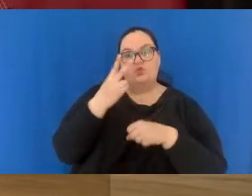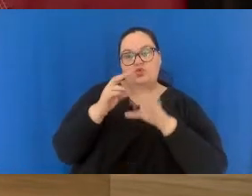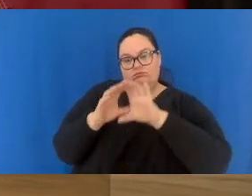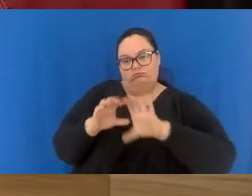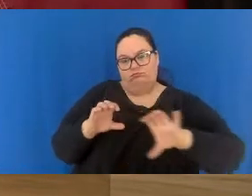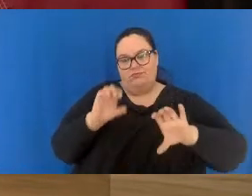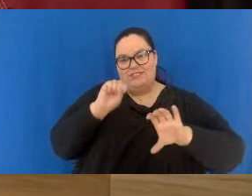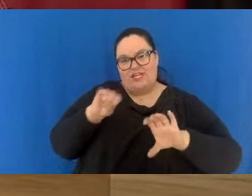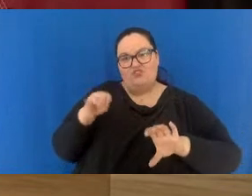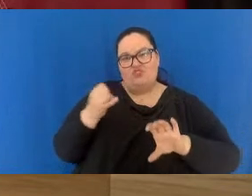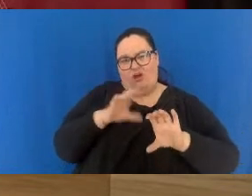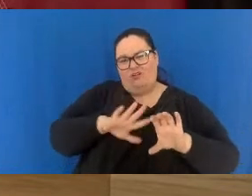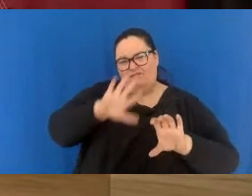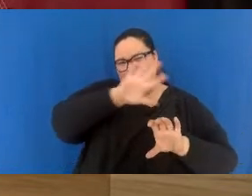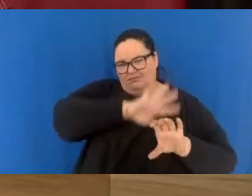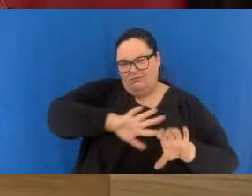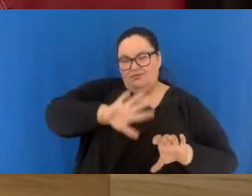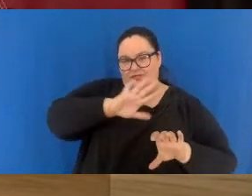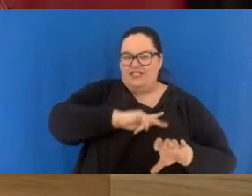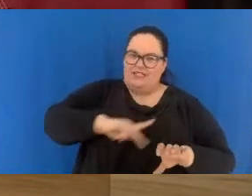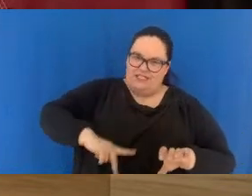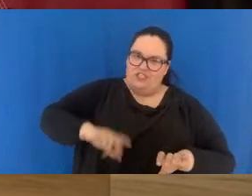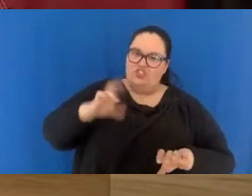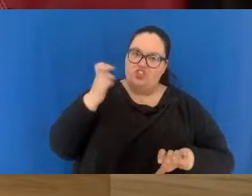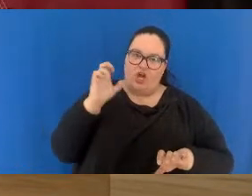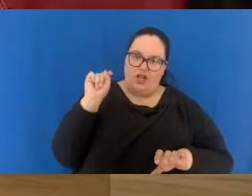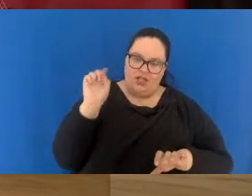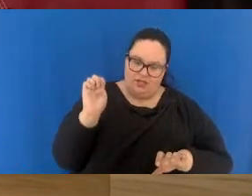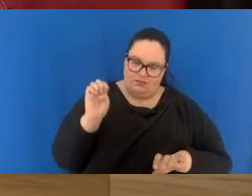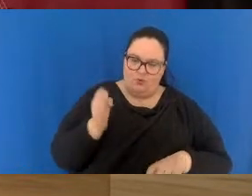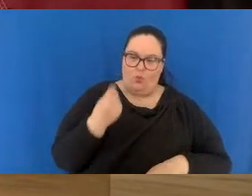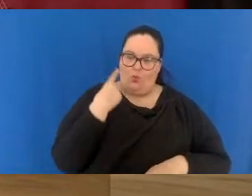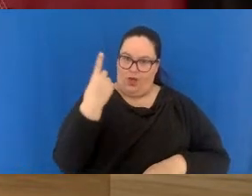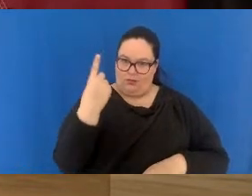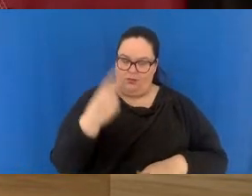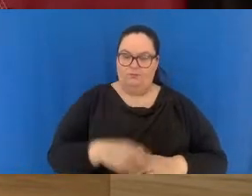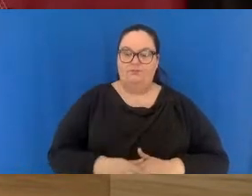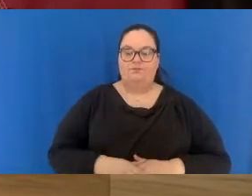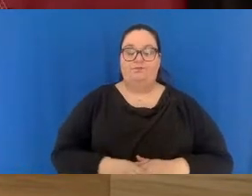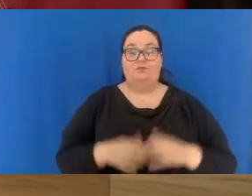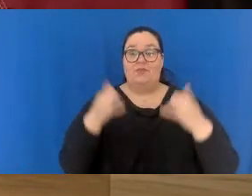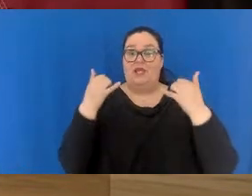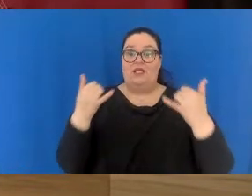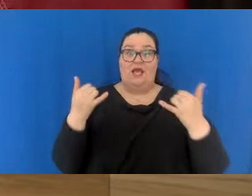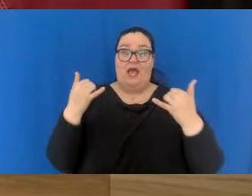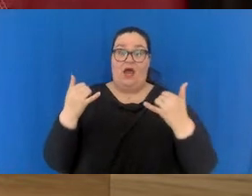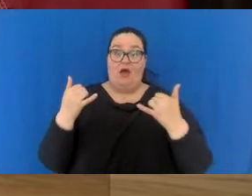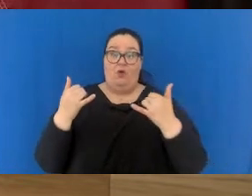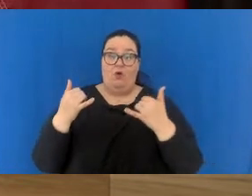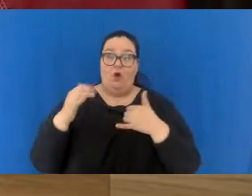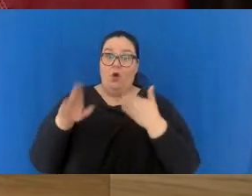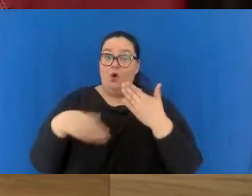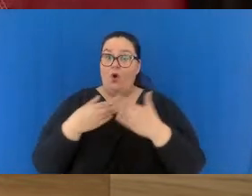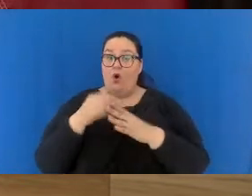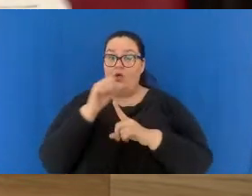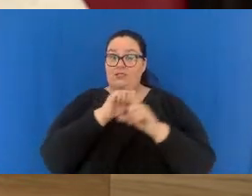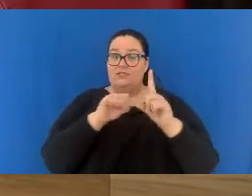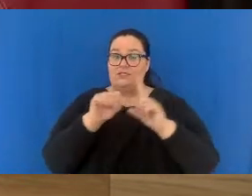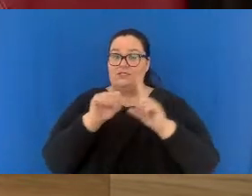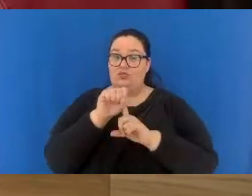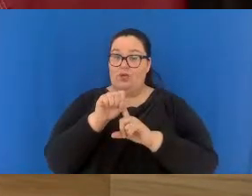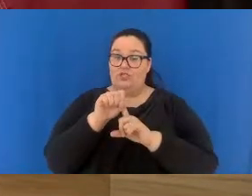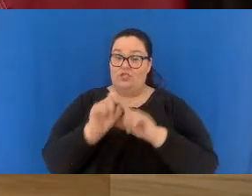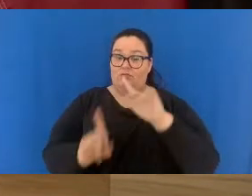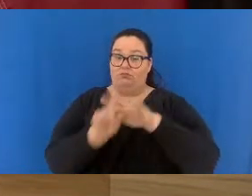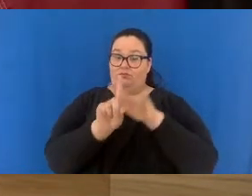which is the St. John, Kings, and Charlotte counties. We must now assume that all of these cases come from one of the variants of